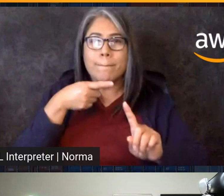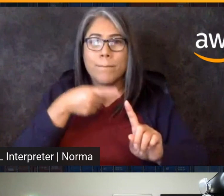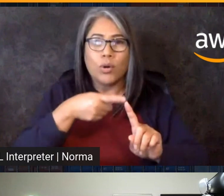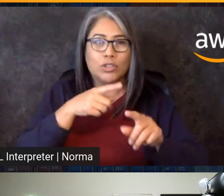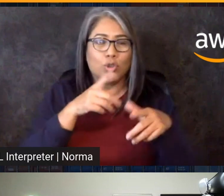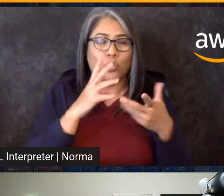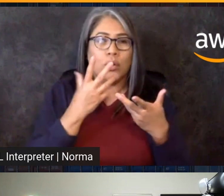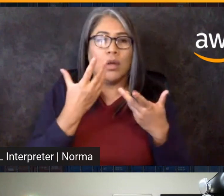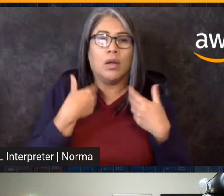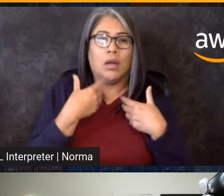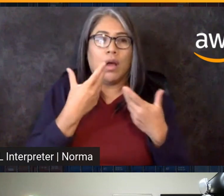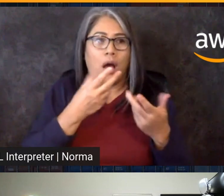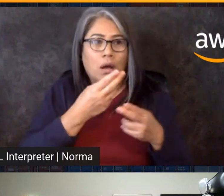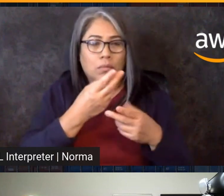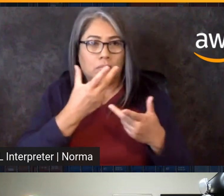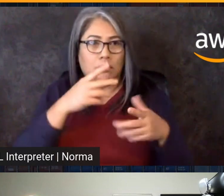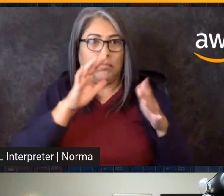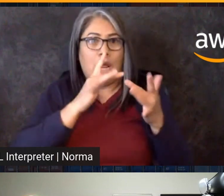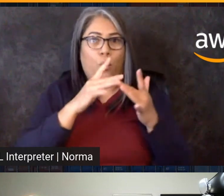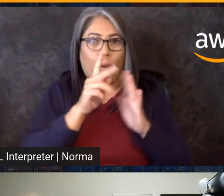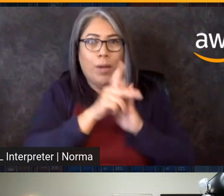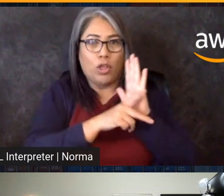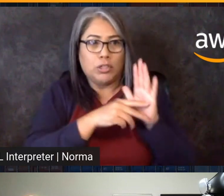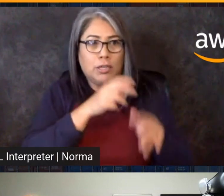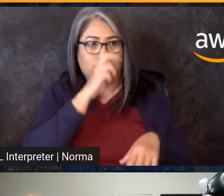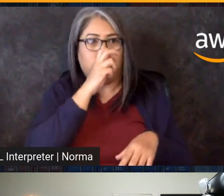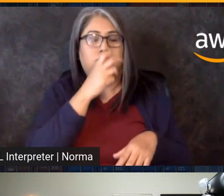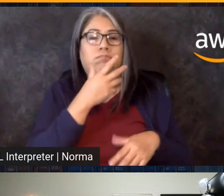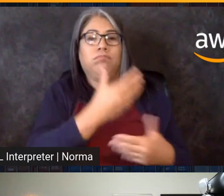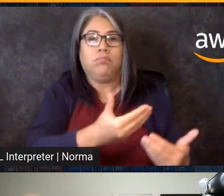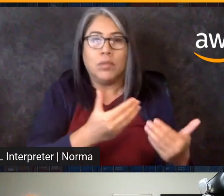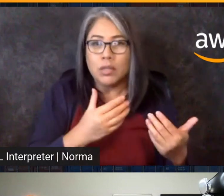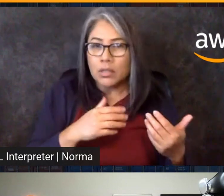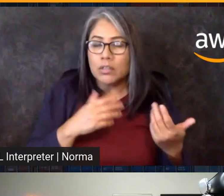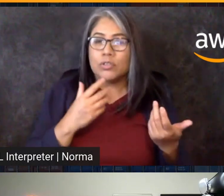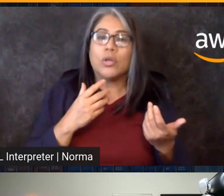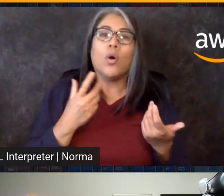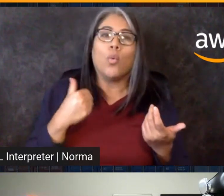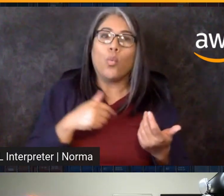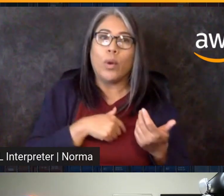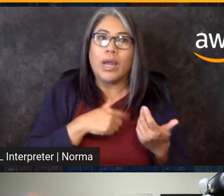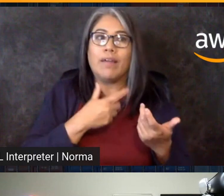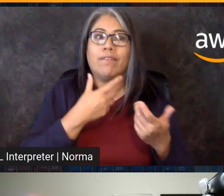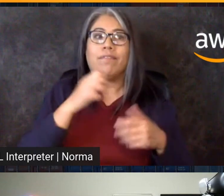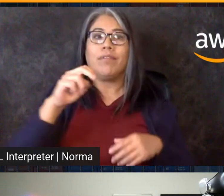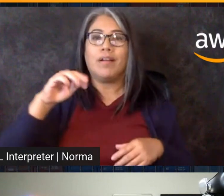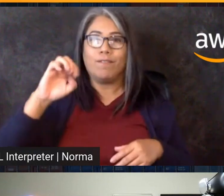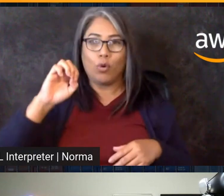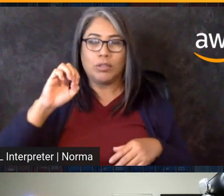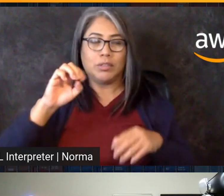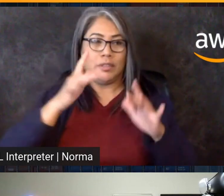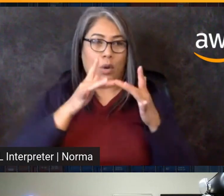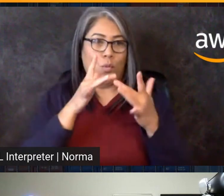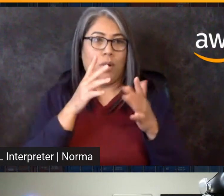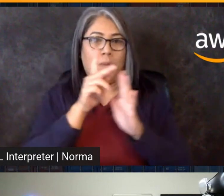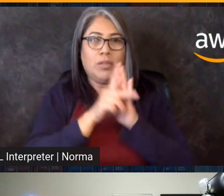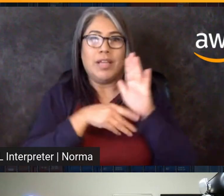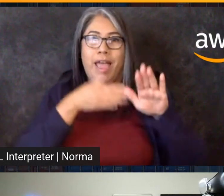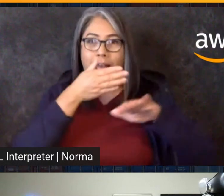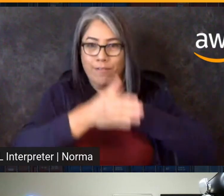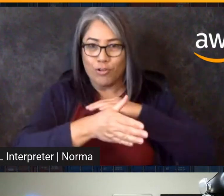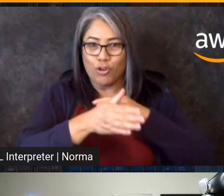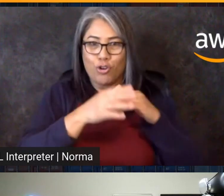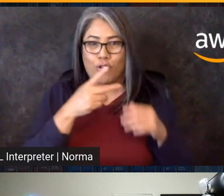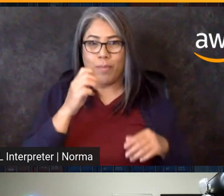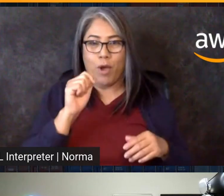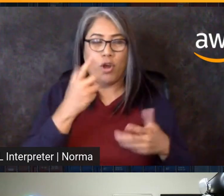right? Traditionally, we've enforced network policy, after the packet has left the net,